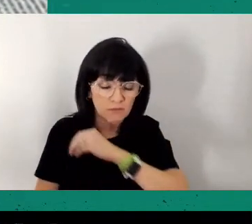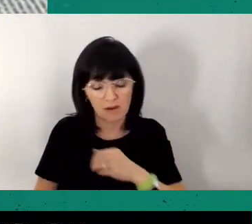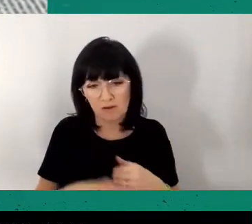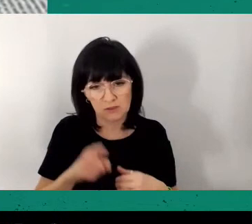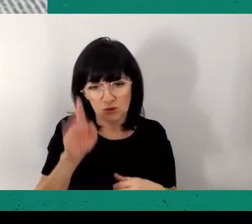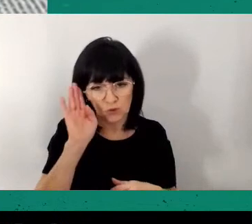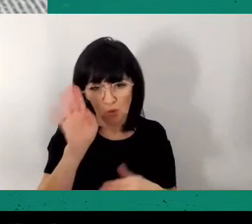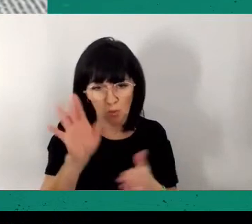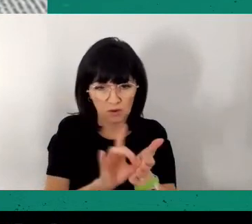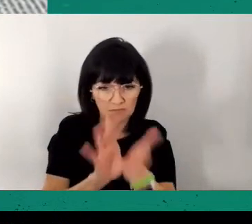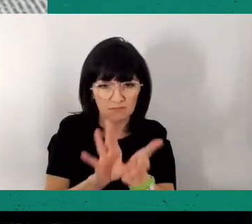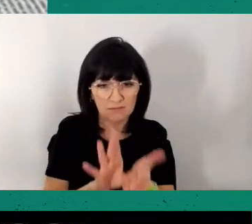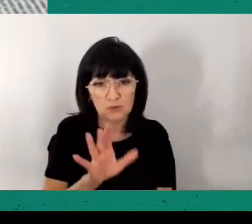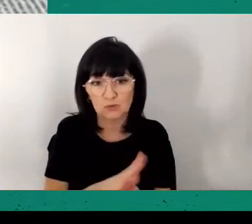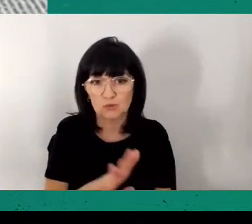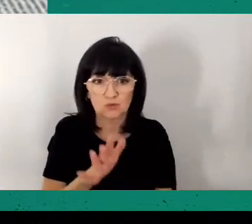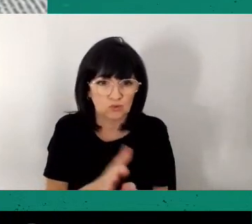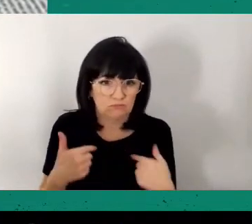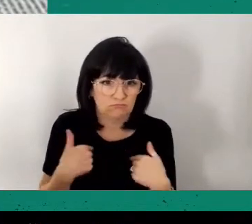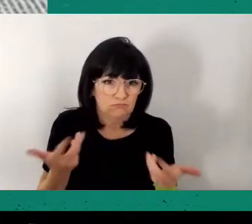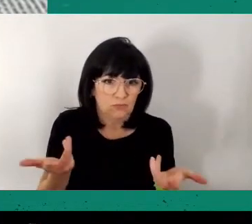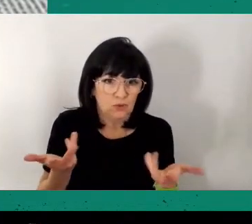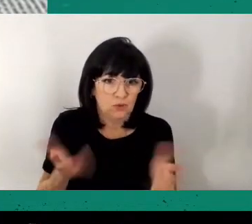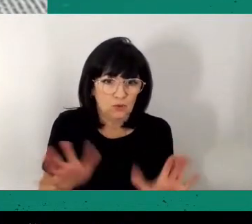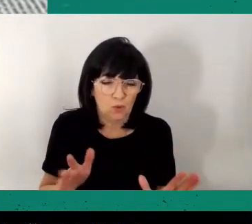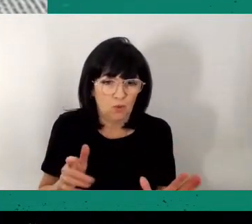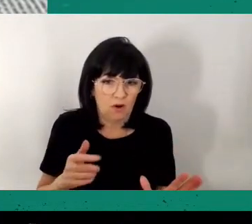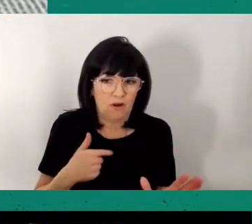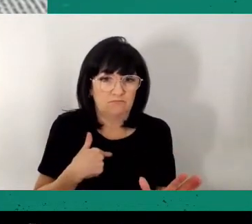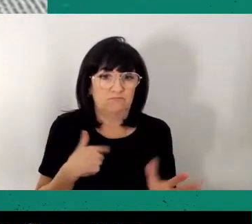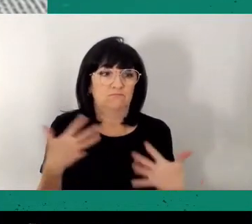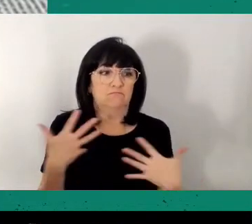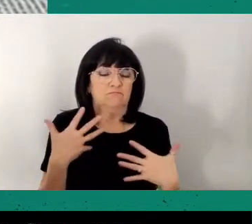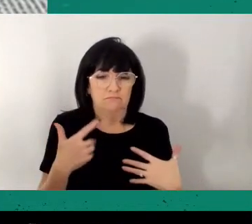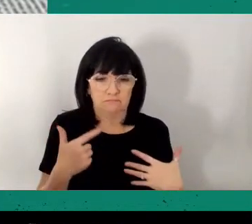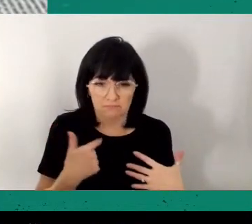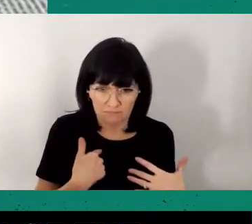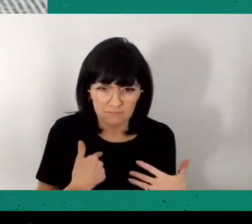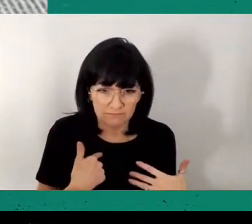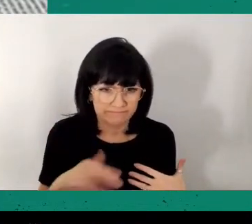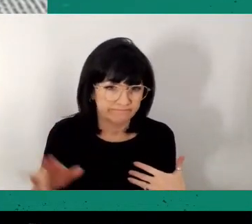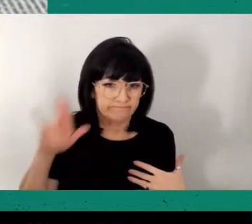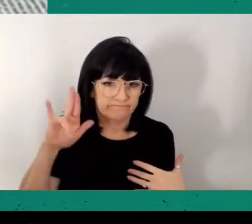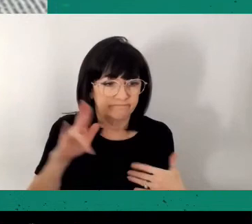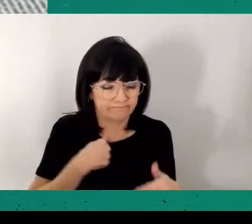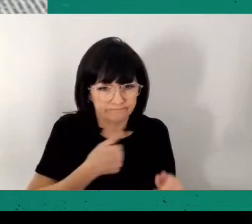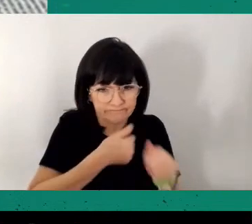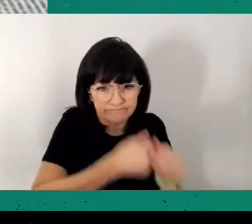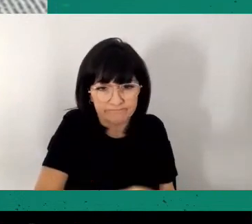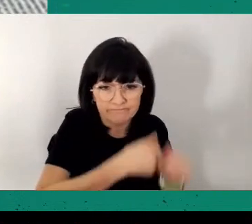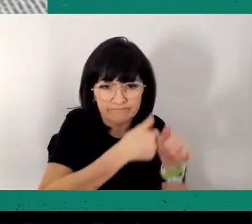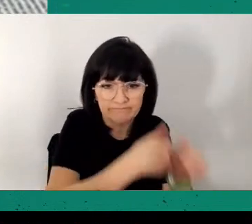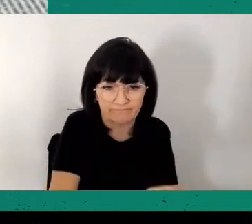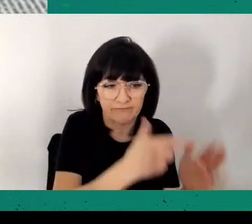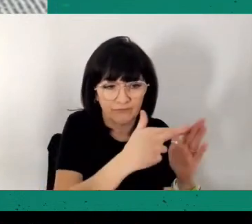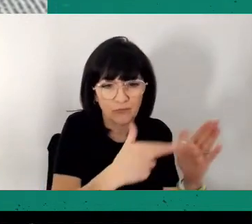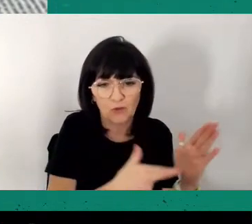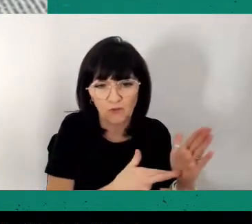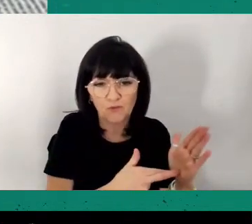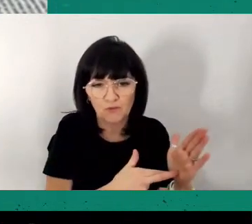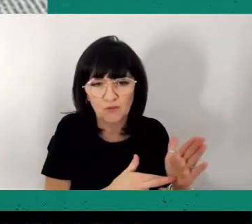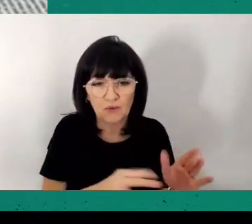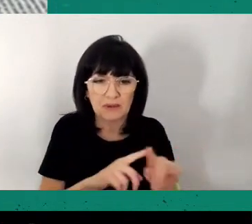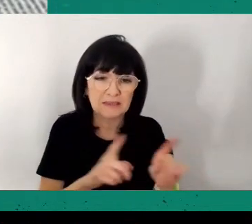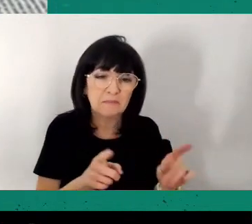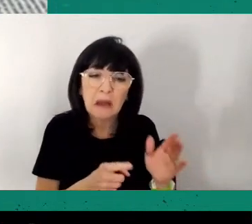so I actually abided by the rules as much as I could. But you always can find a way to do what you need to do. I won't